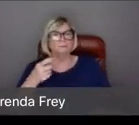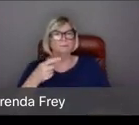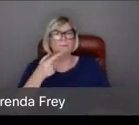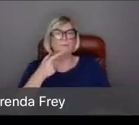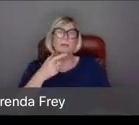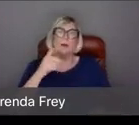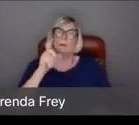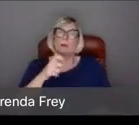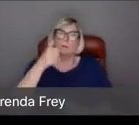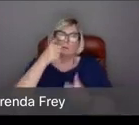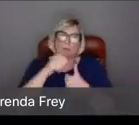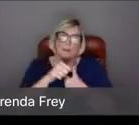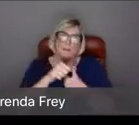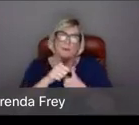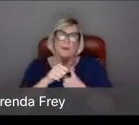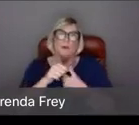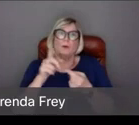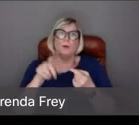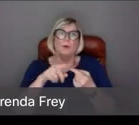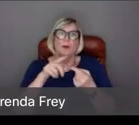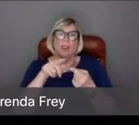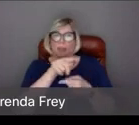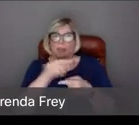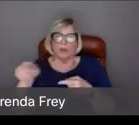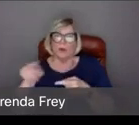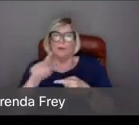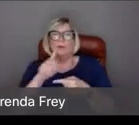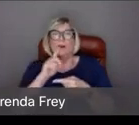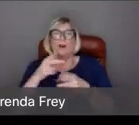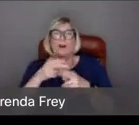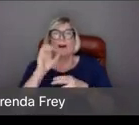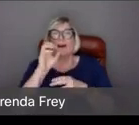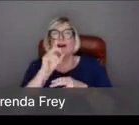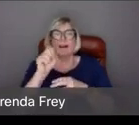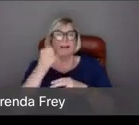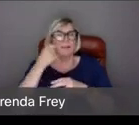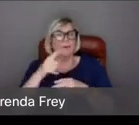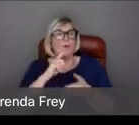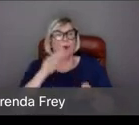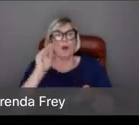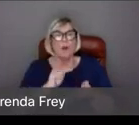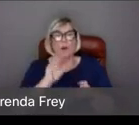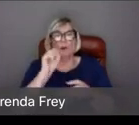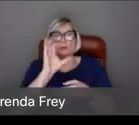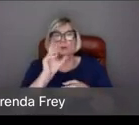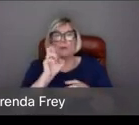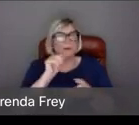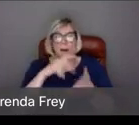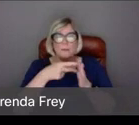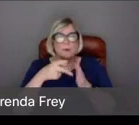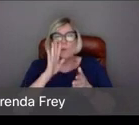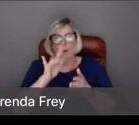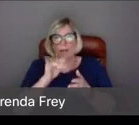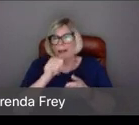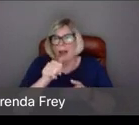to remember is that when these are odds. So if you have a low score, it doesn't mean you're not going to pay your loan.